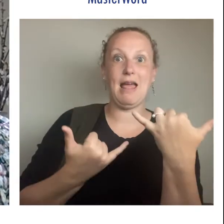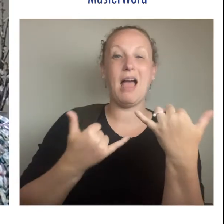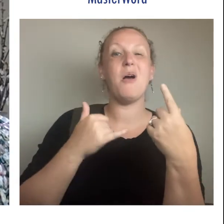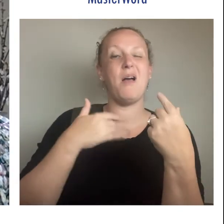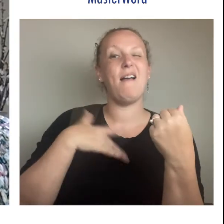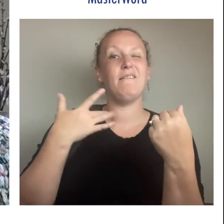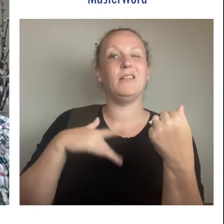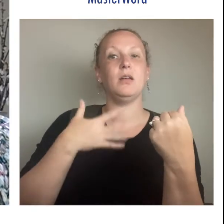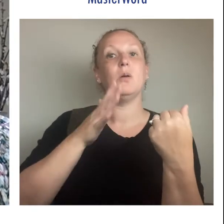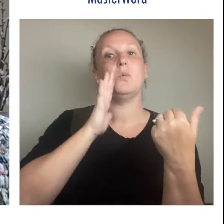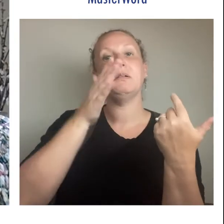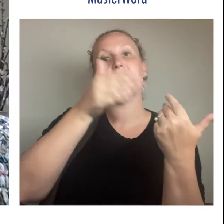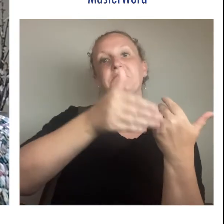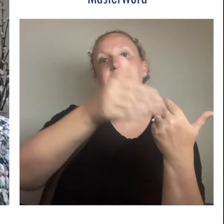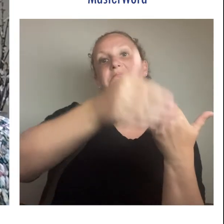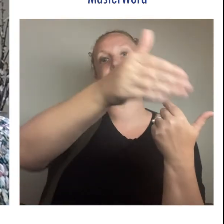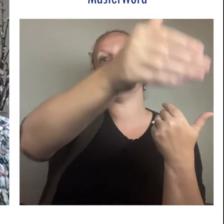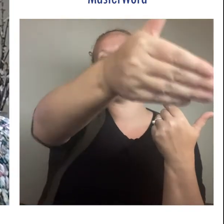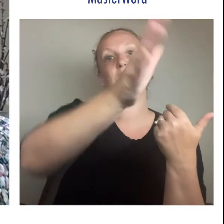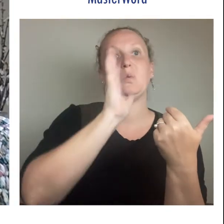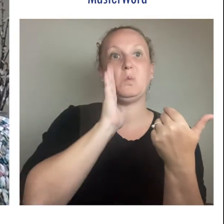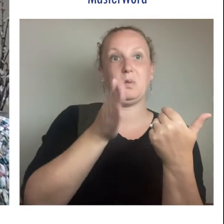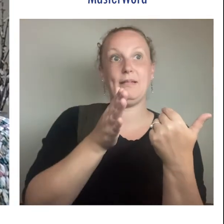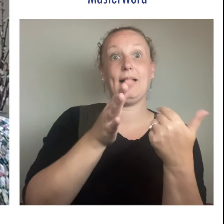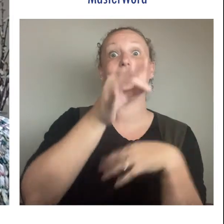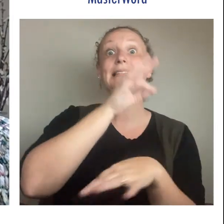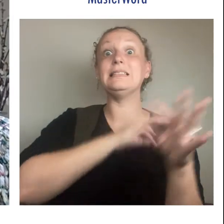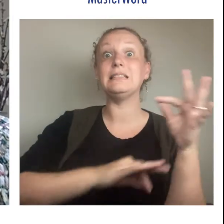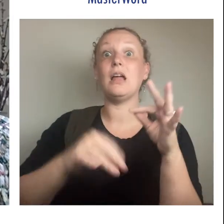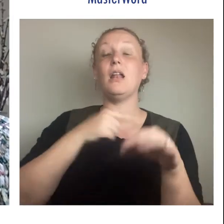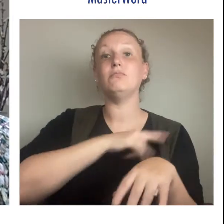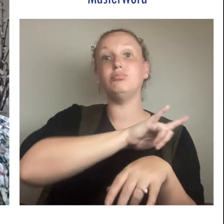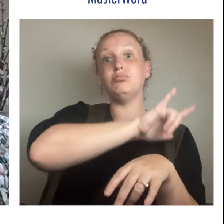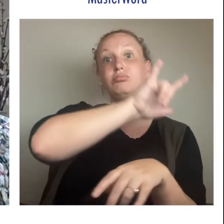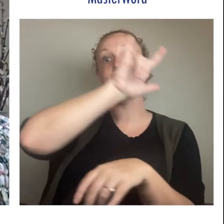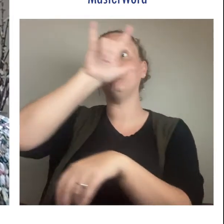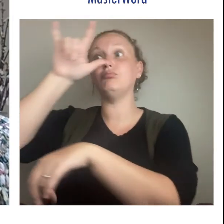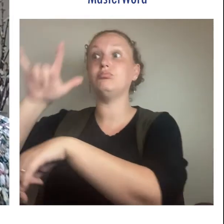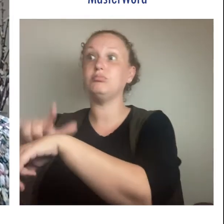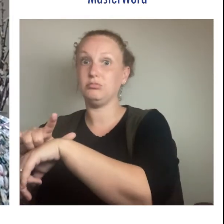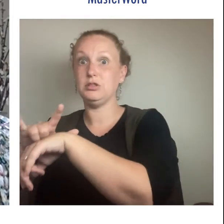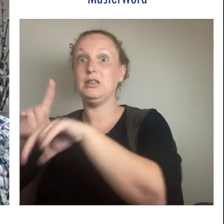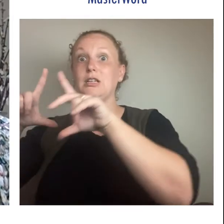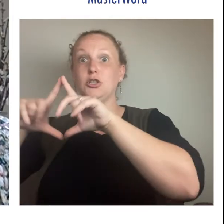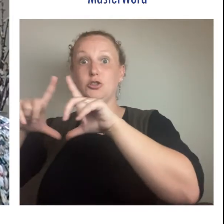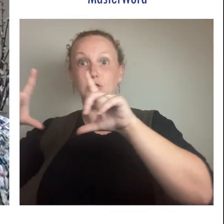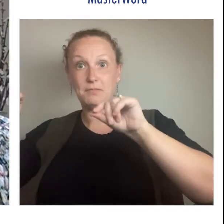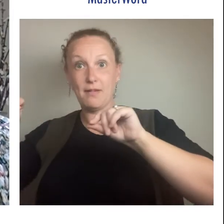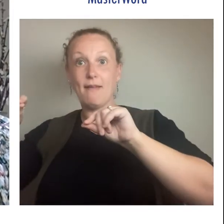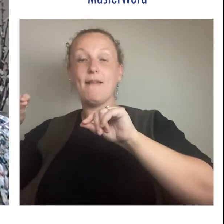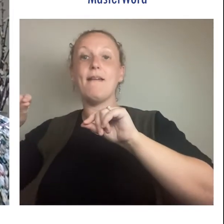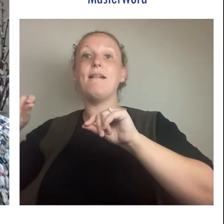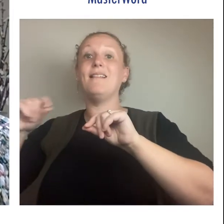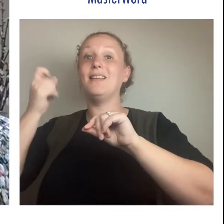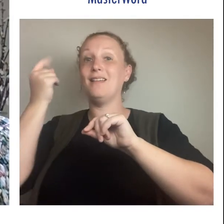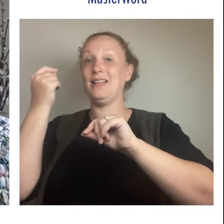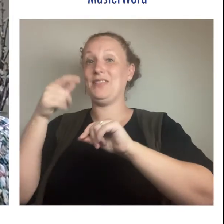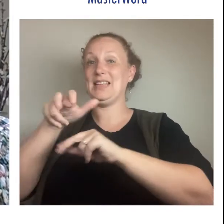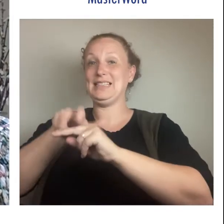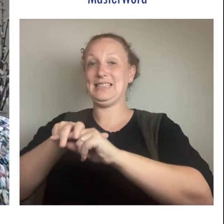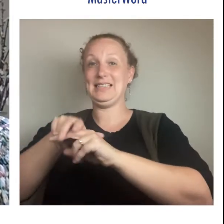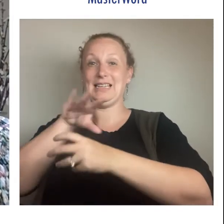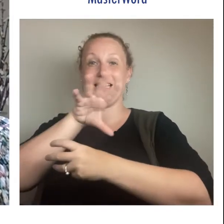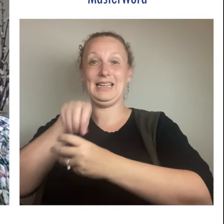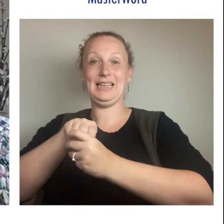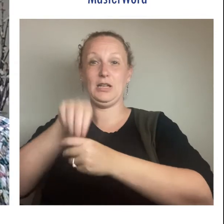traveling to Japan overseas to sit in the consulate where depositions are the only place where